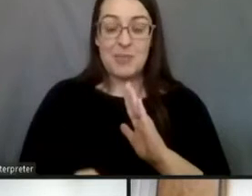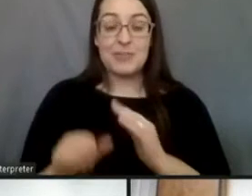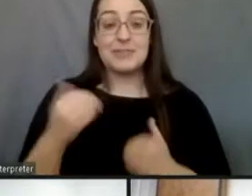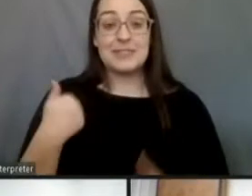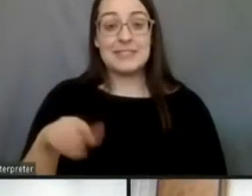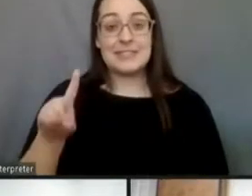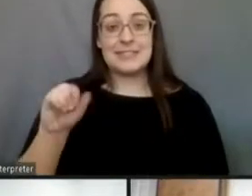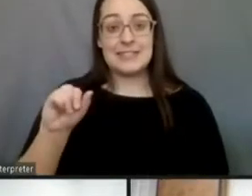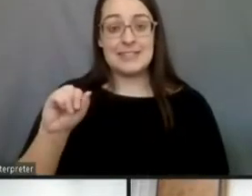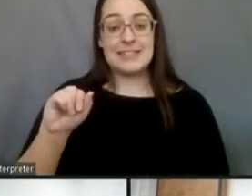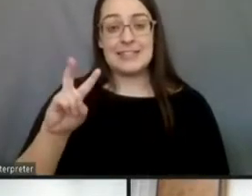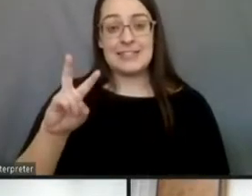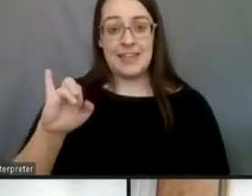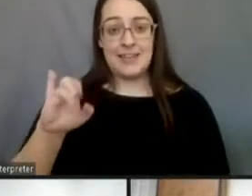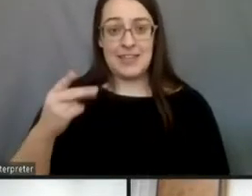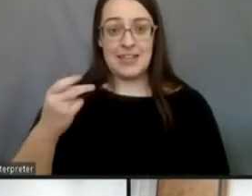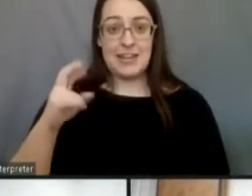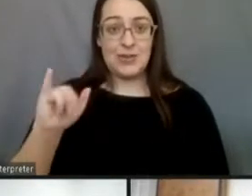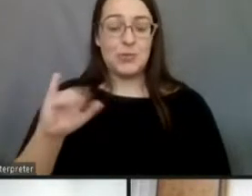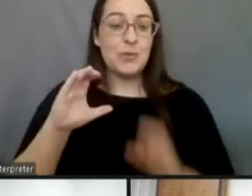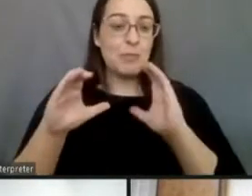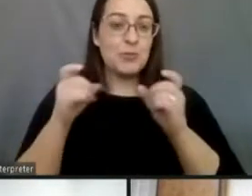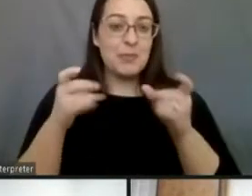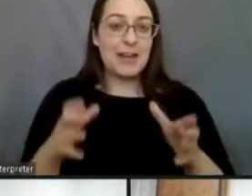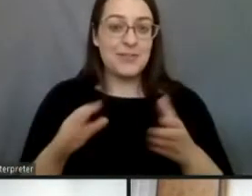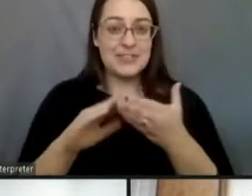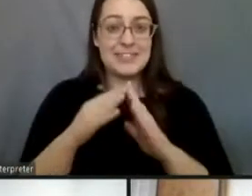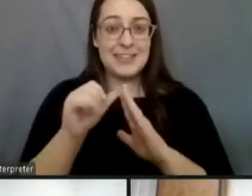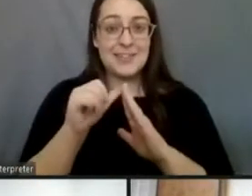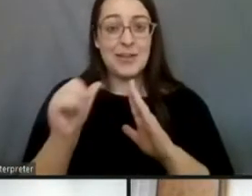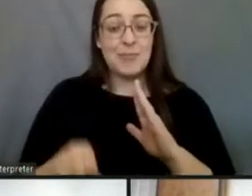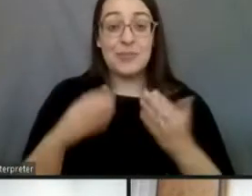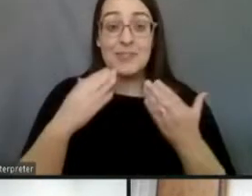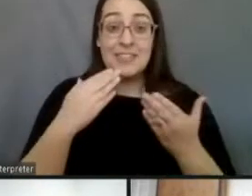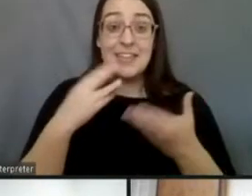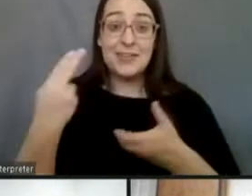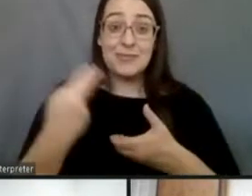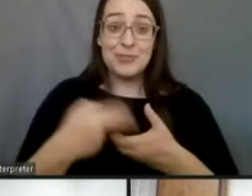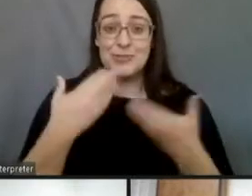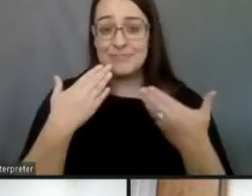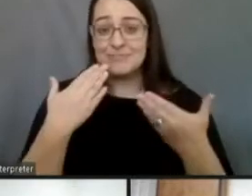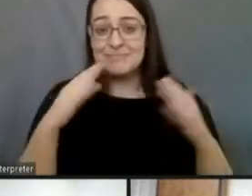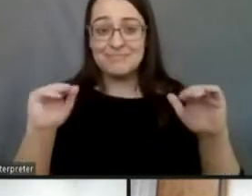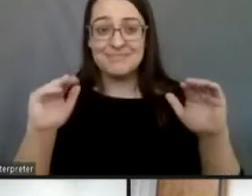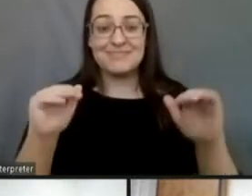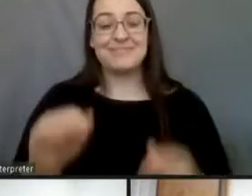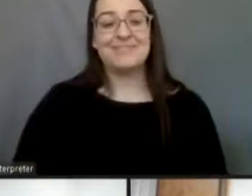David Henry. I'm the Communications Manager for the City of Amarillo. And thank you everyone for being here. Thank you. Thank you. Thank you.